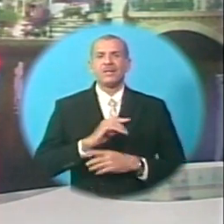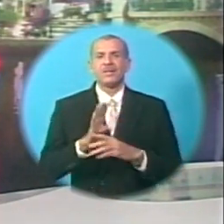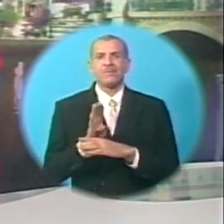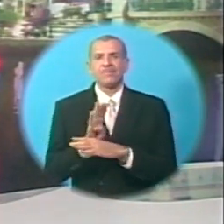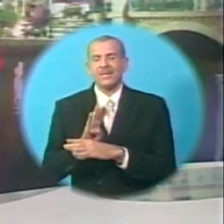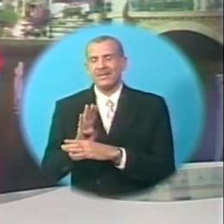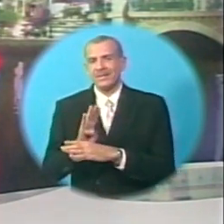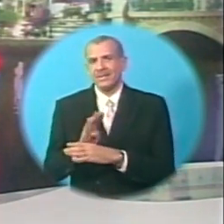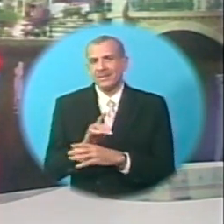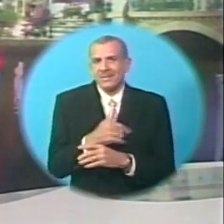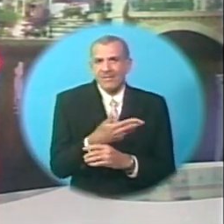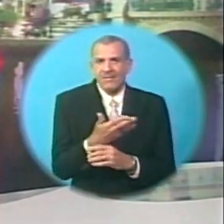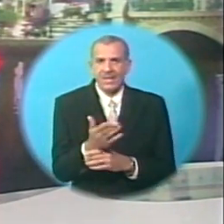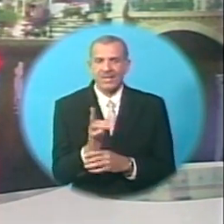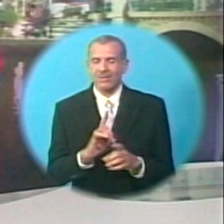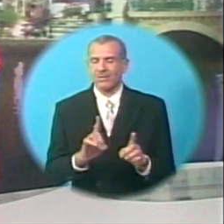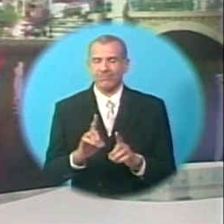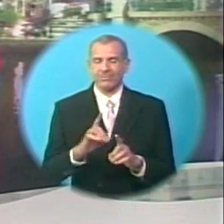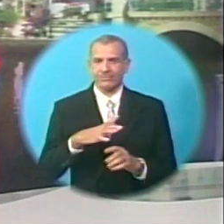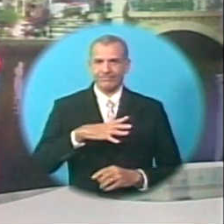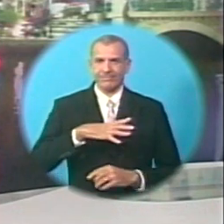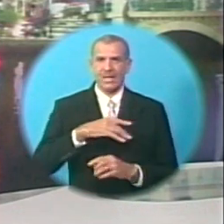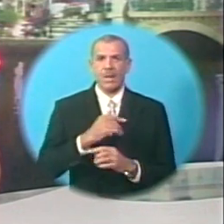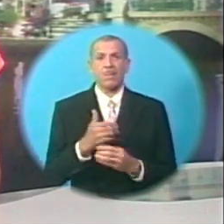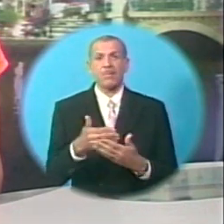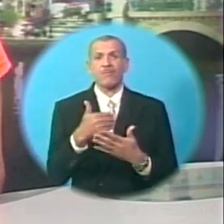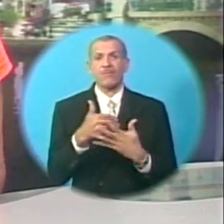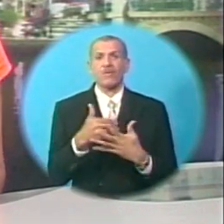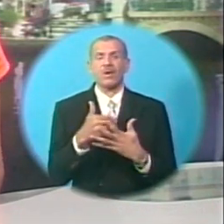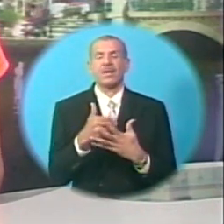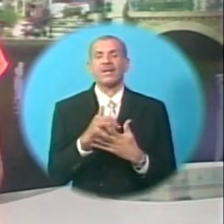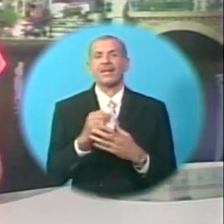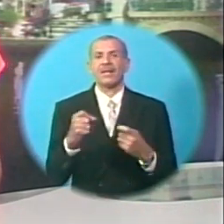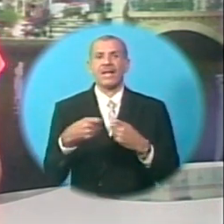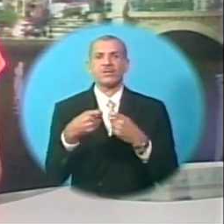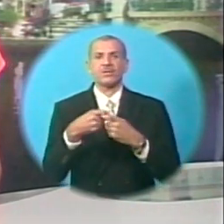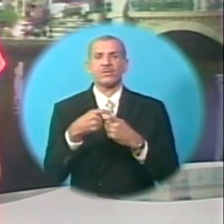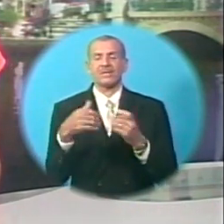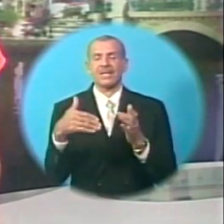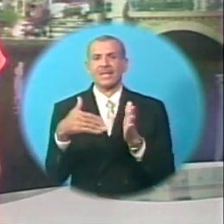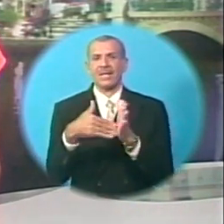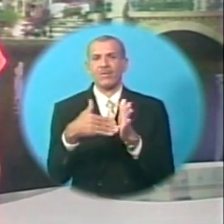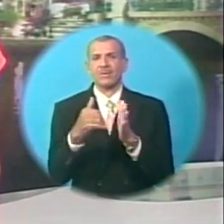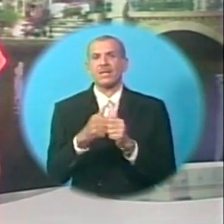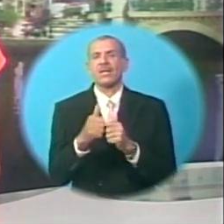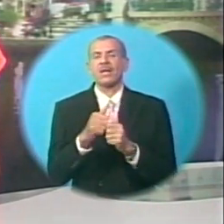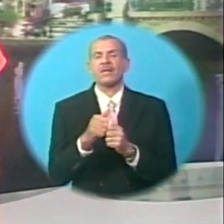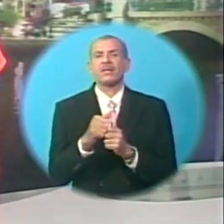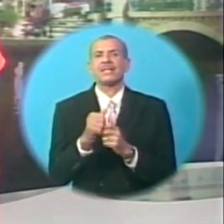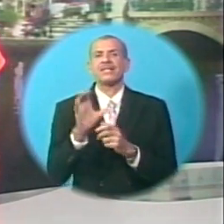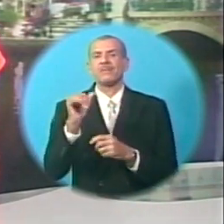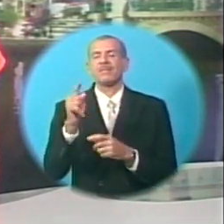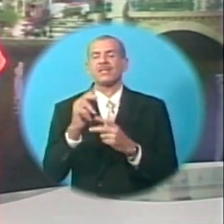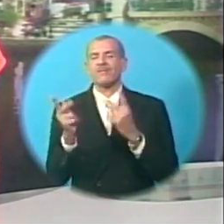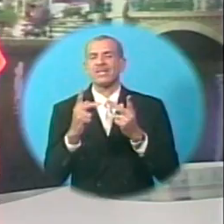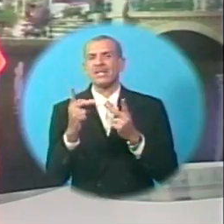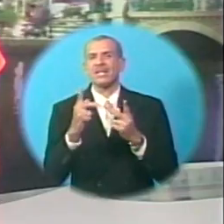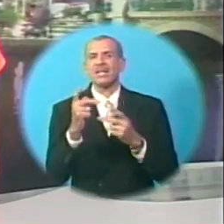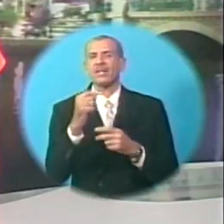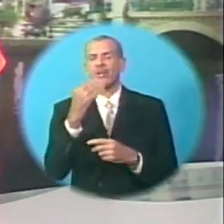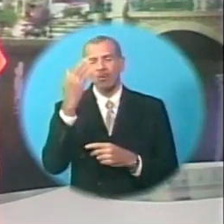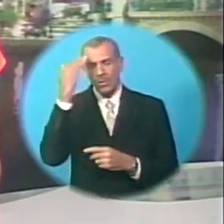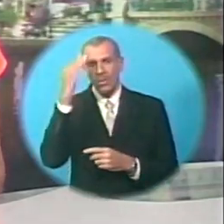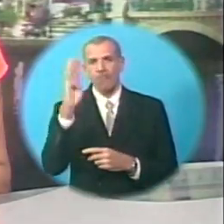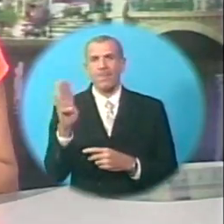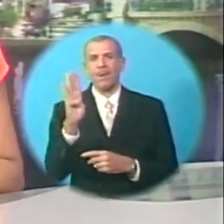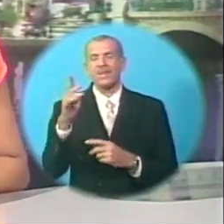daily routines. And before the service was restored, a CBC team visited the whole town area to find out how Barbadians were faring